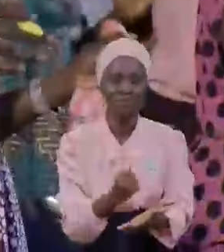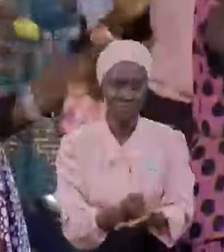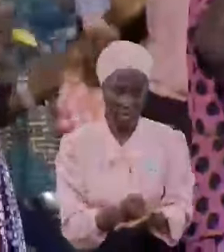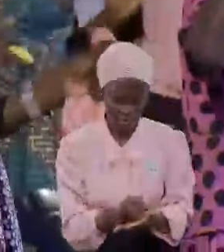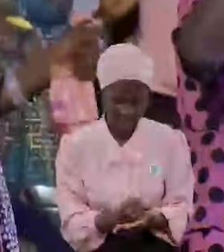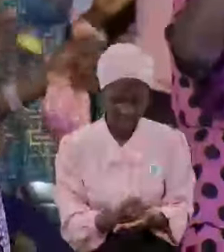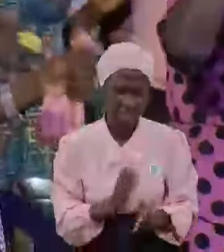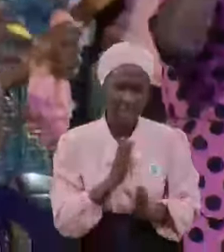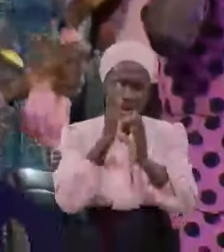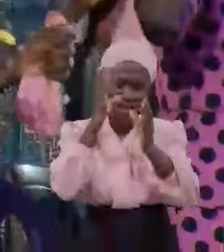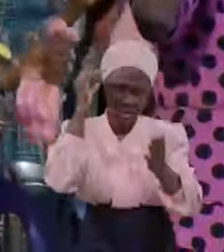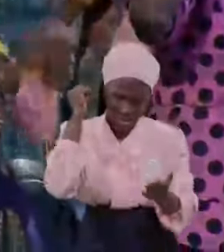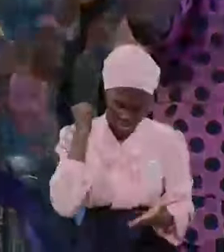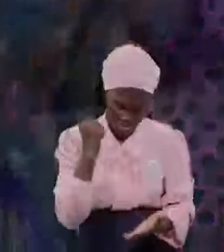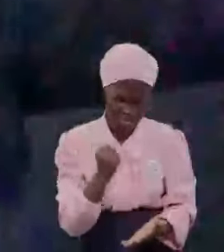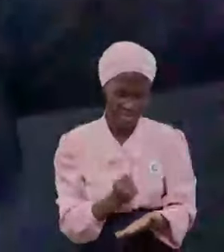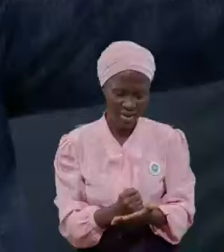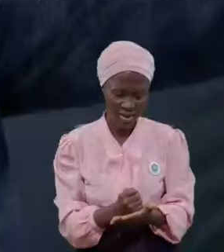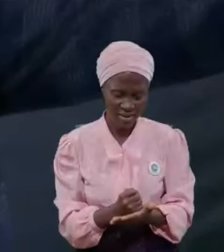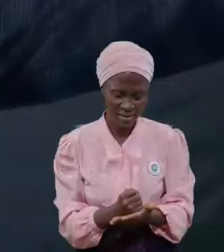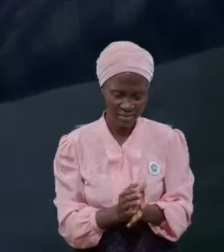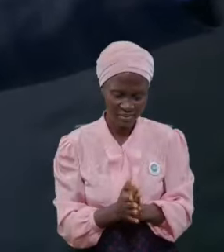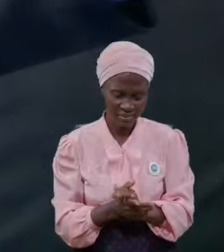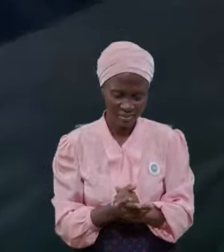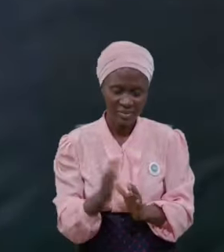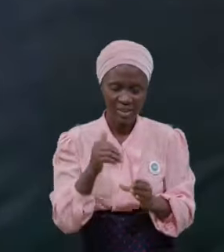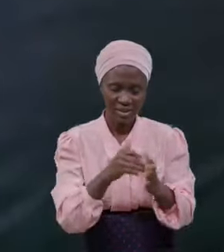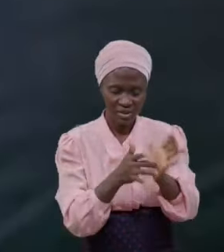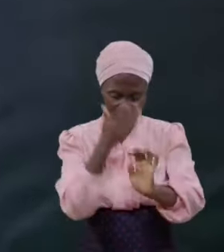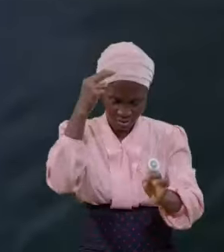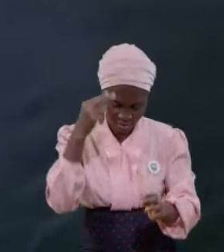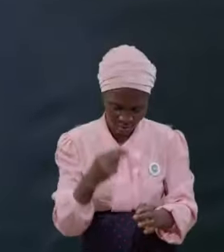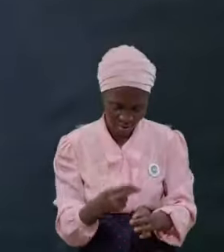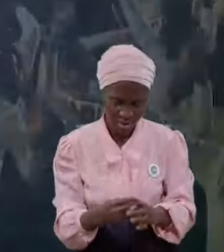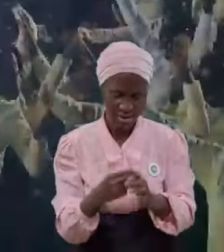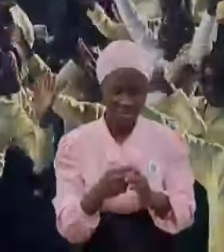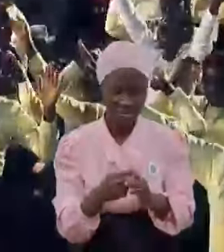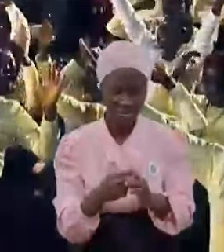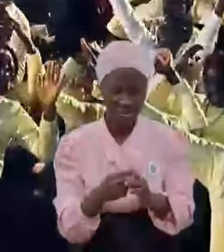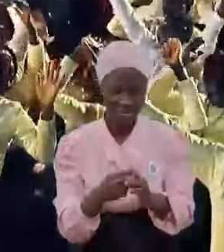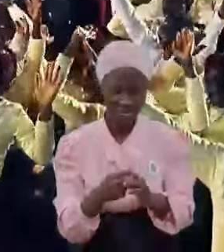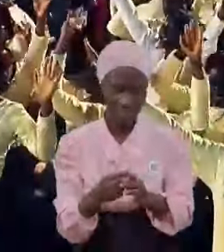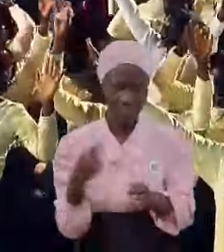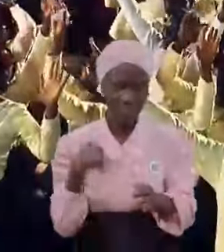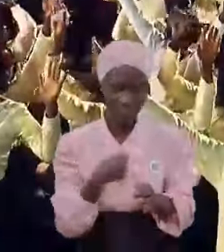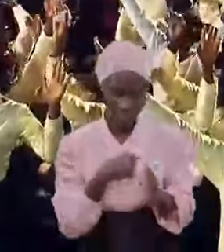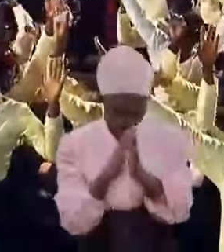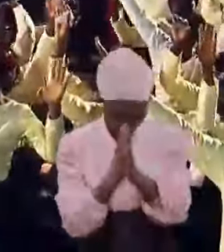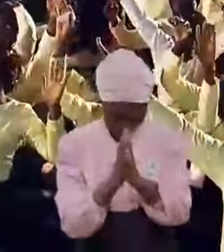Amen. In Jesus' name we pray.